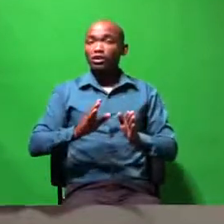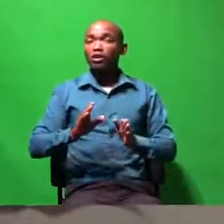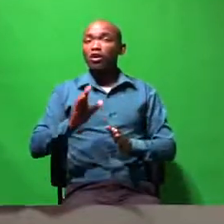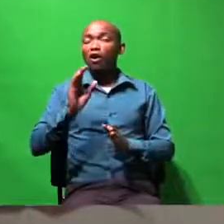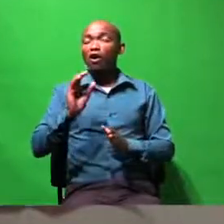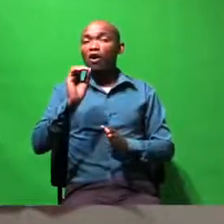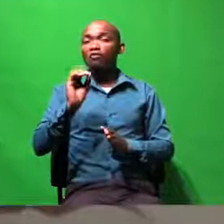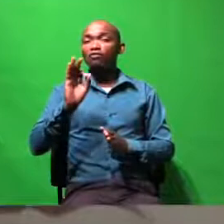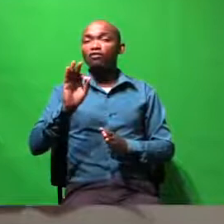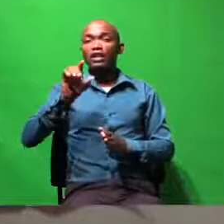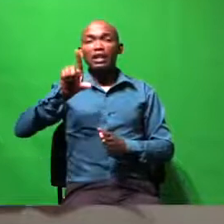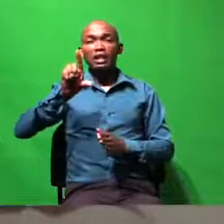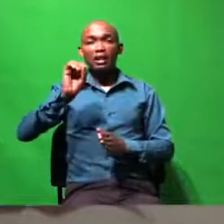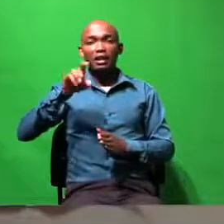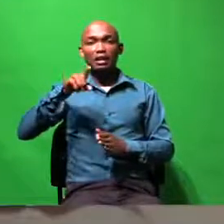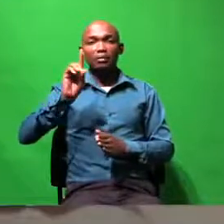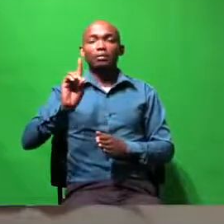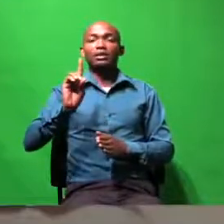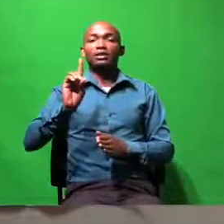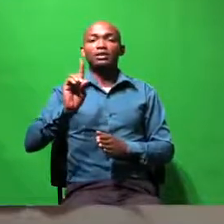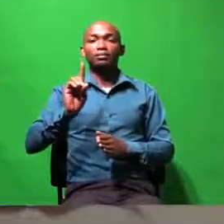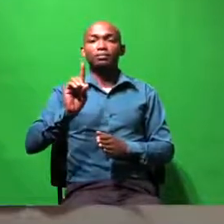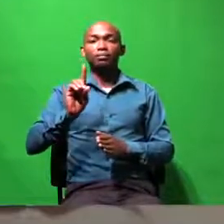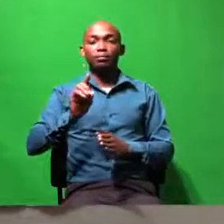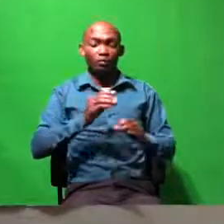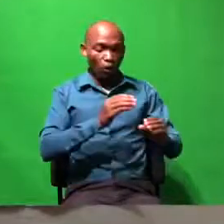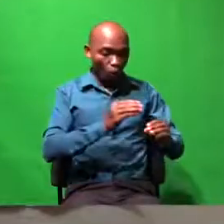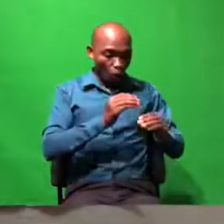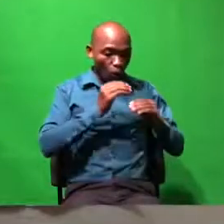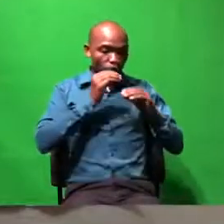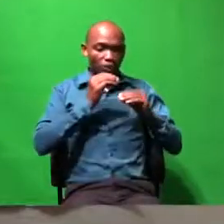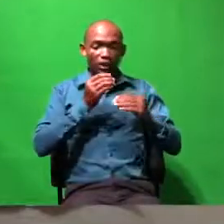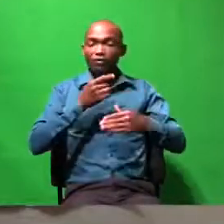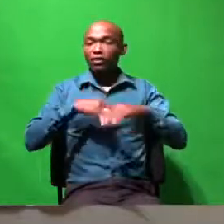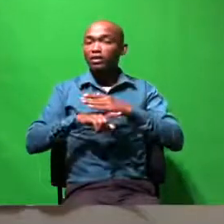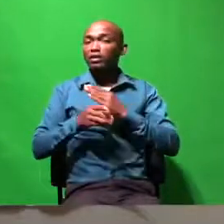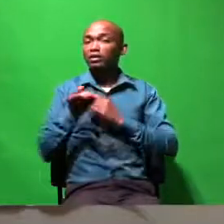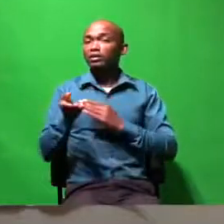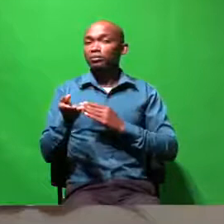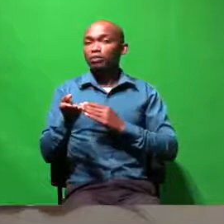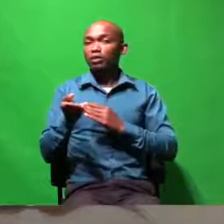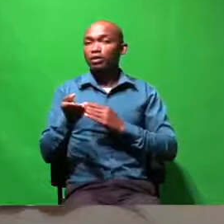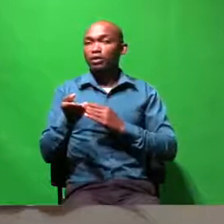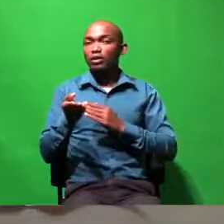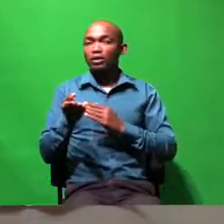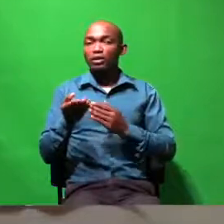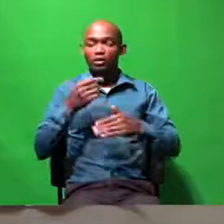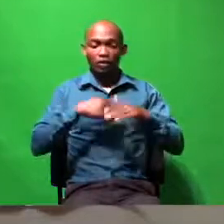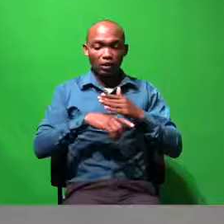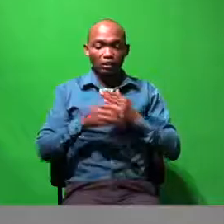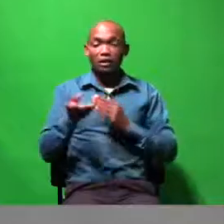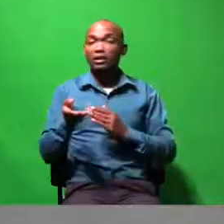I mean fatty acids, will be absorbed from the small intestine and will enter in